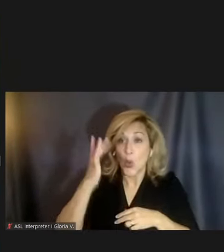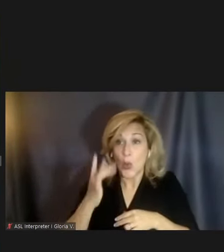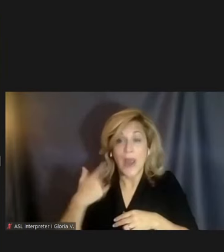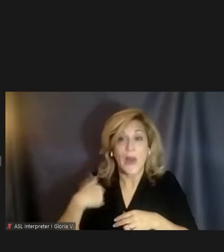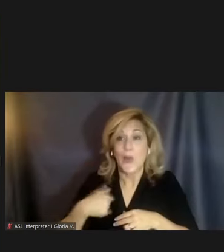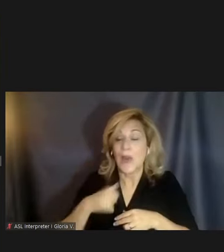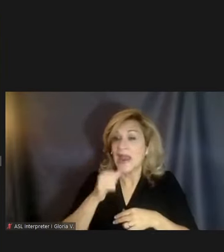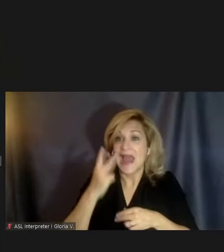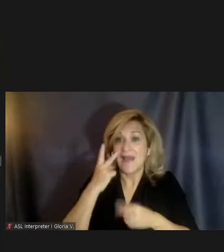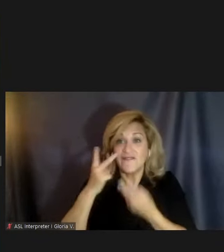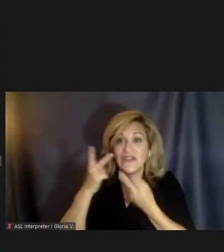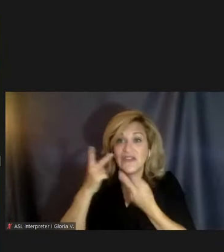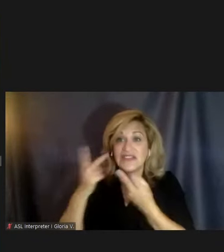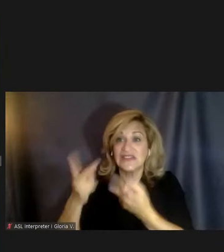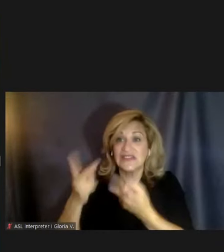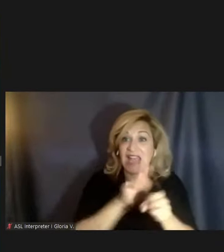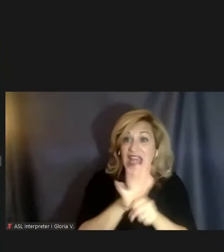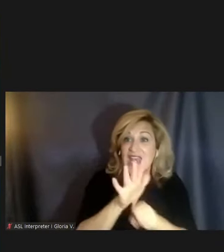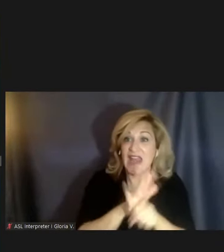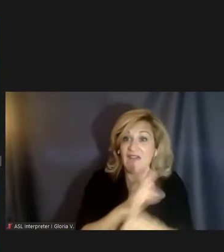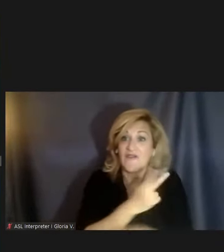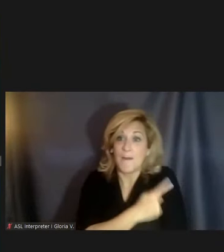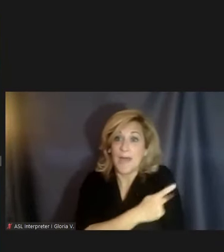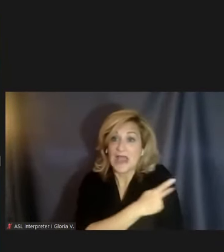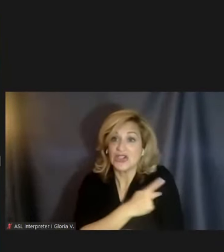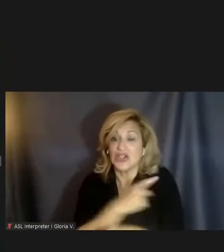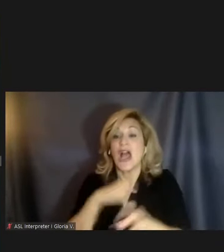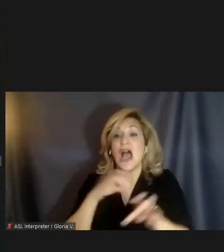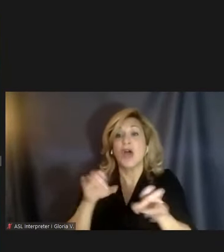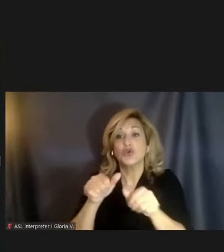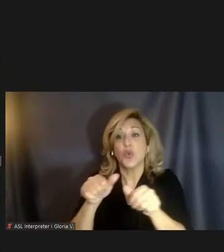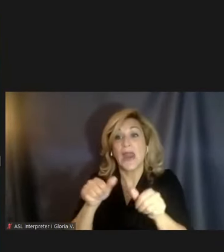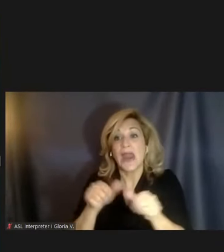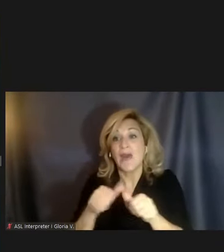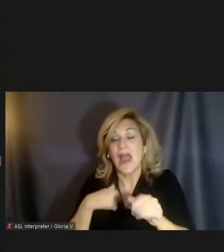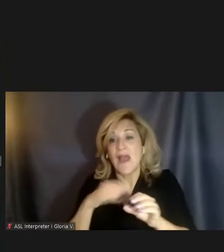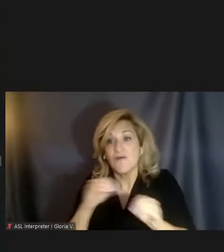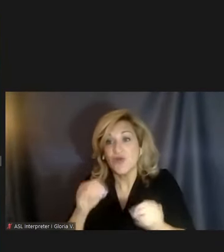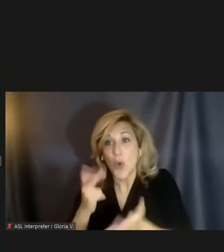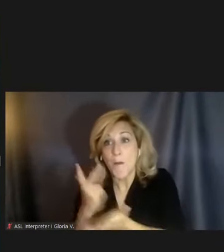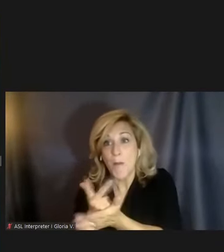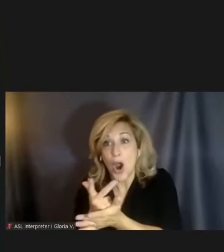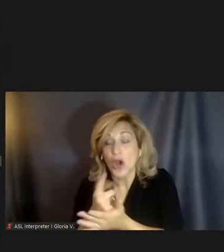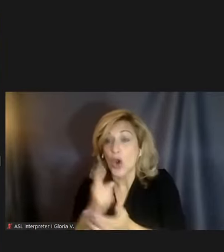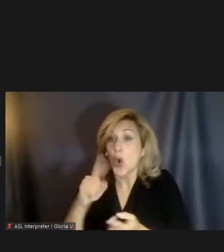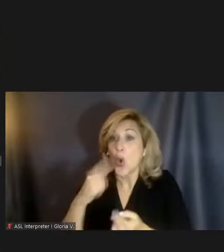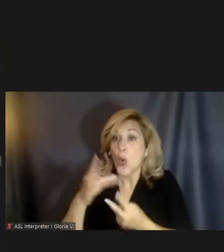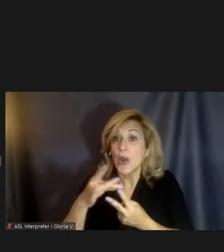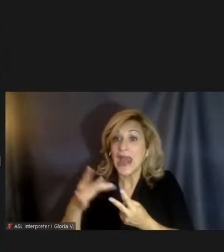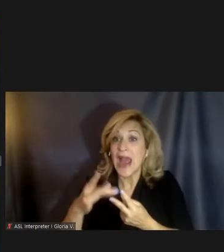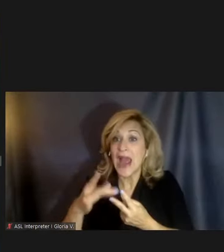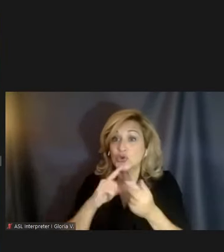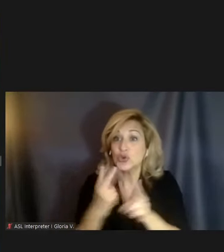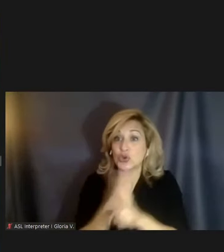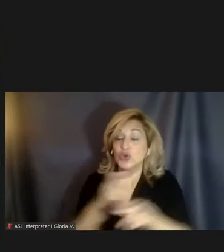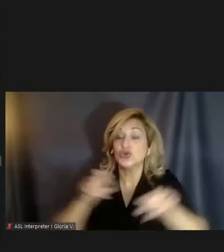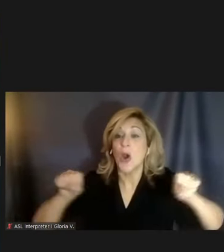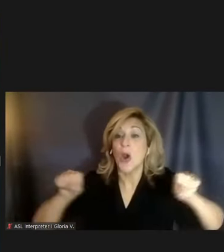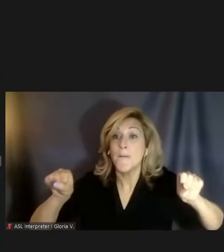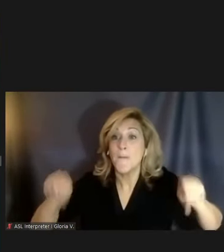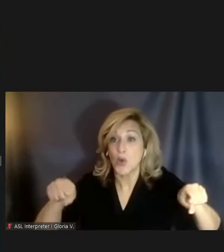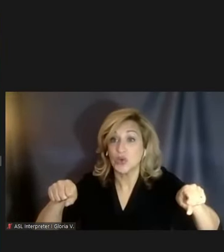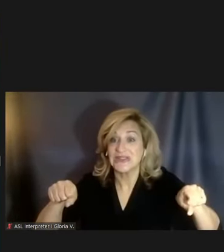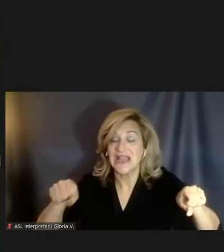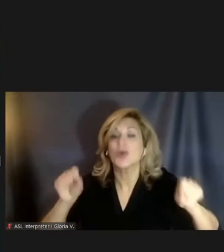patients. I often do areas where there is no parking. The only option has been to use the motorcycle to be